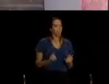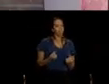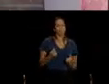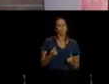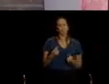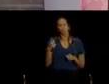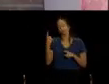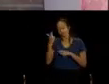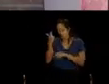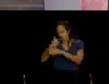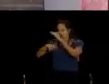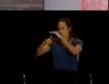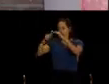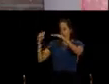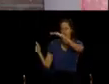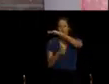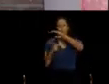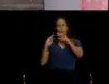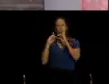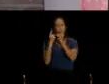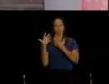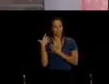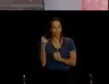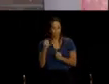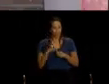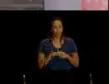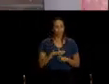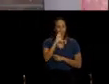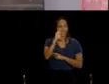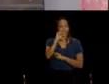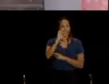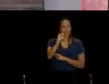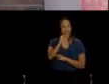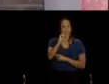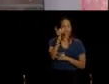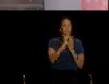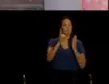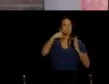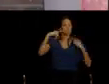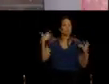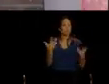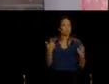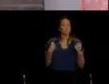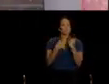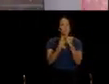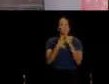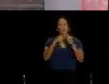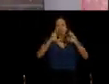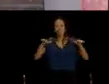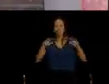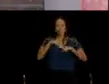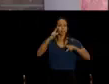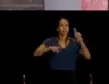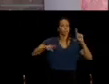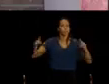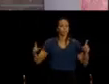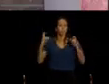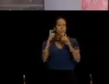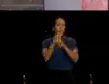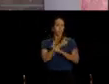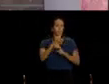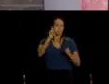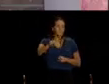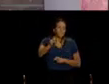of Health. CMS Health Plan is designed to support children with complex needs and their